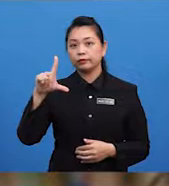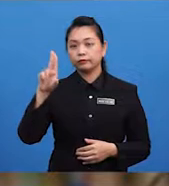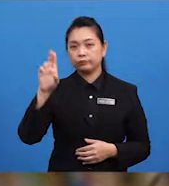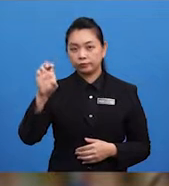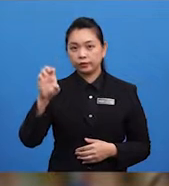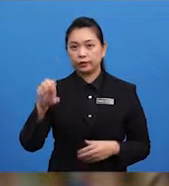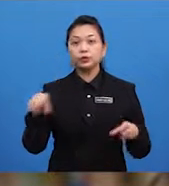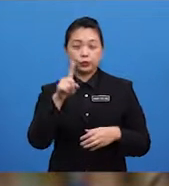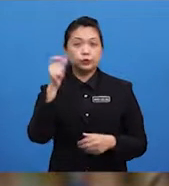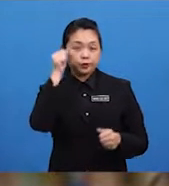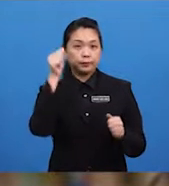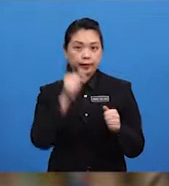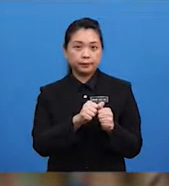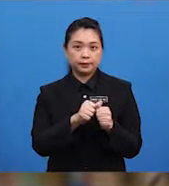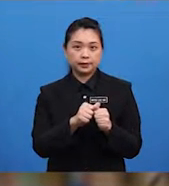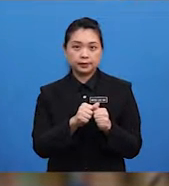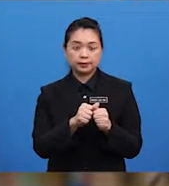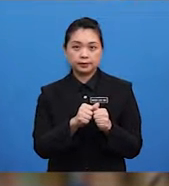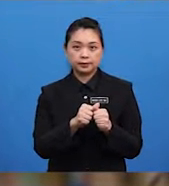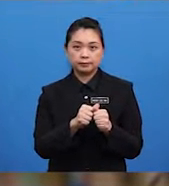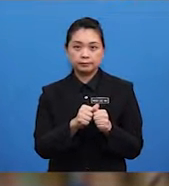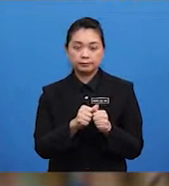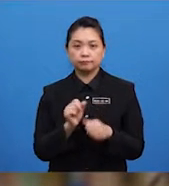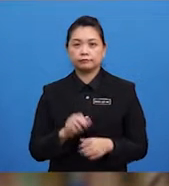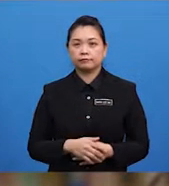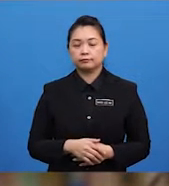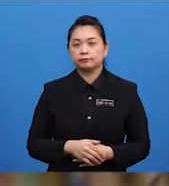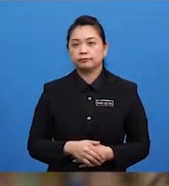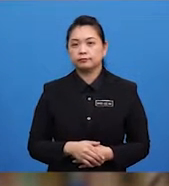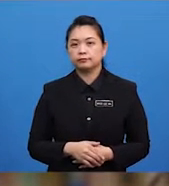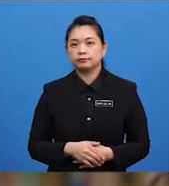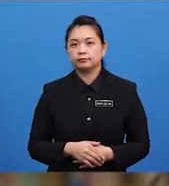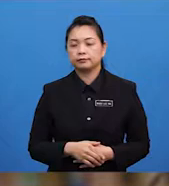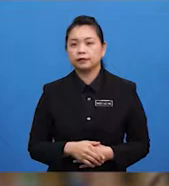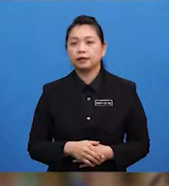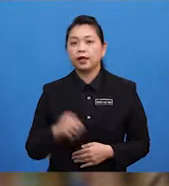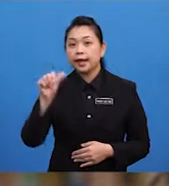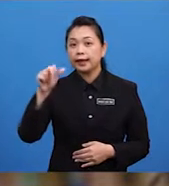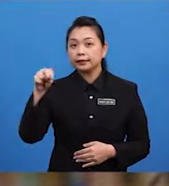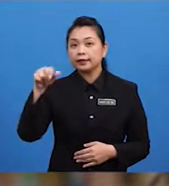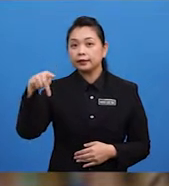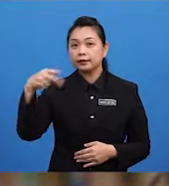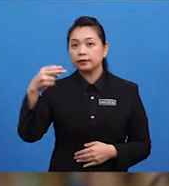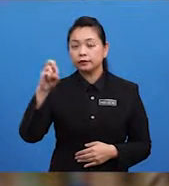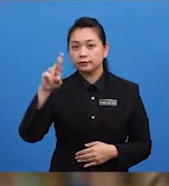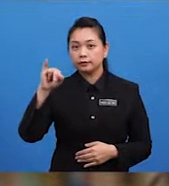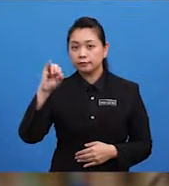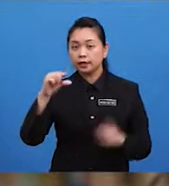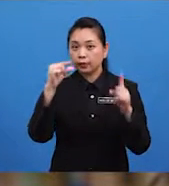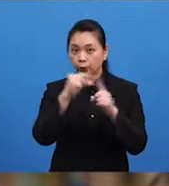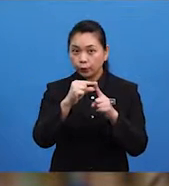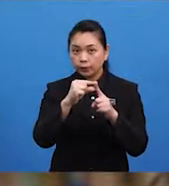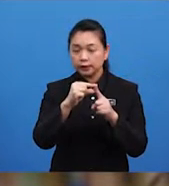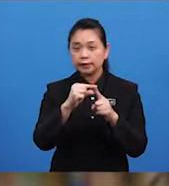do remember what an anaphoric reference is, yes? That's it. A word, idea, or